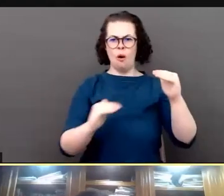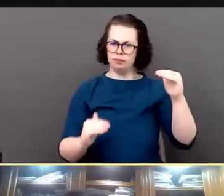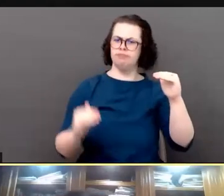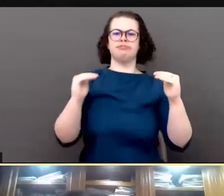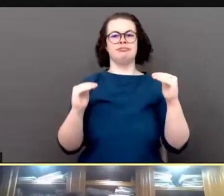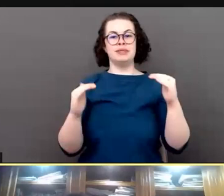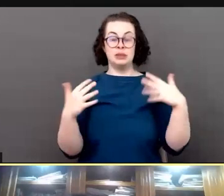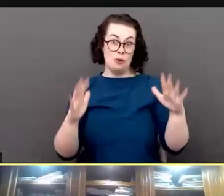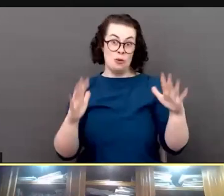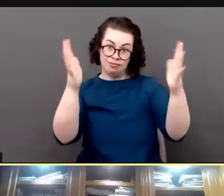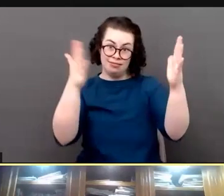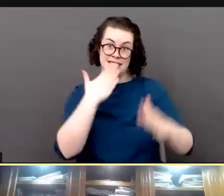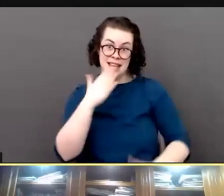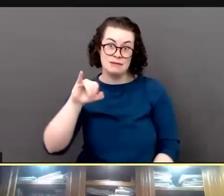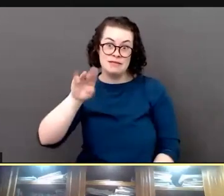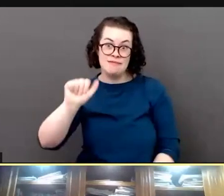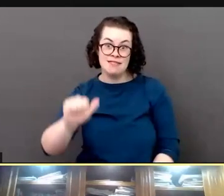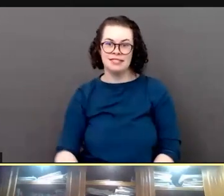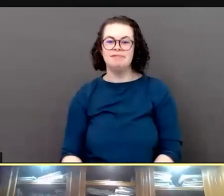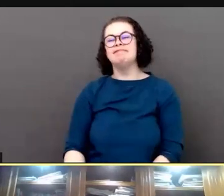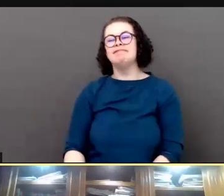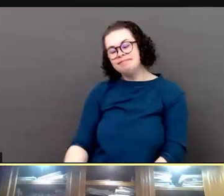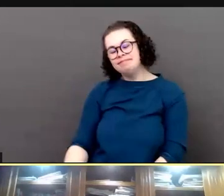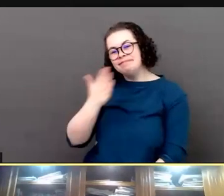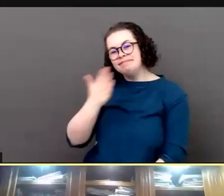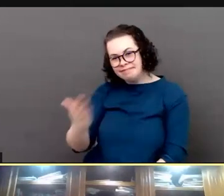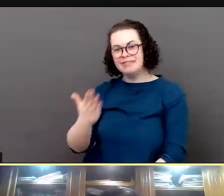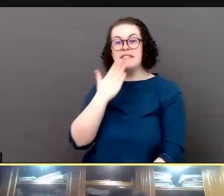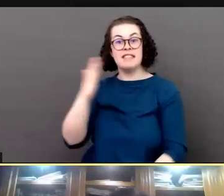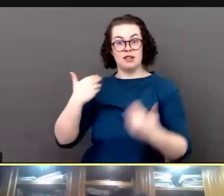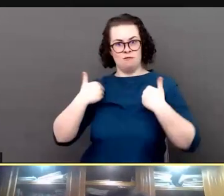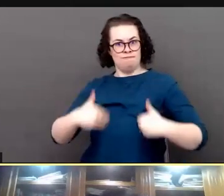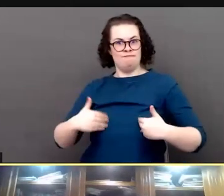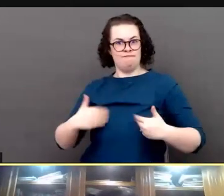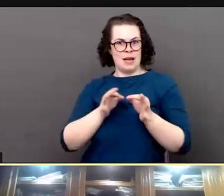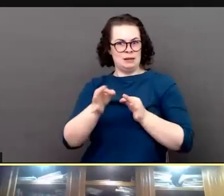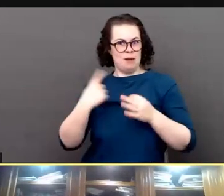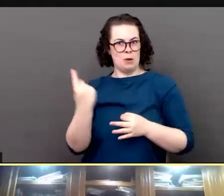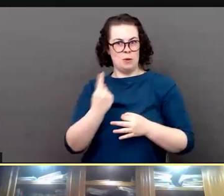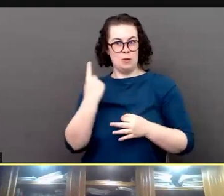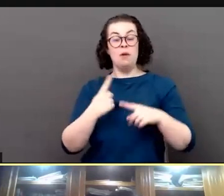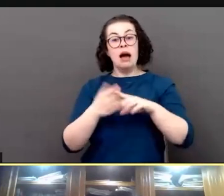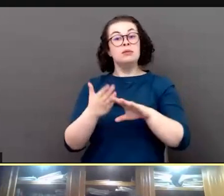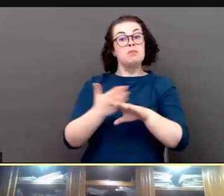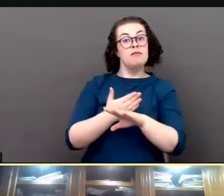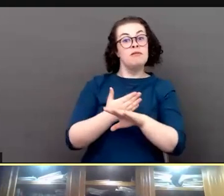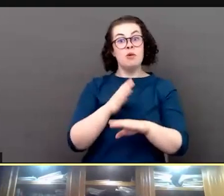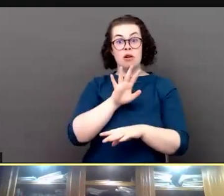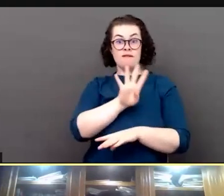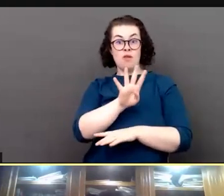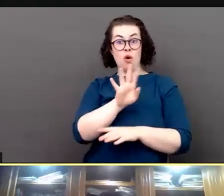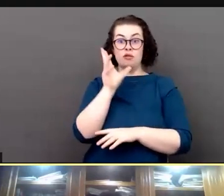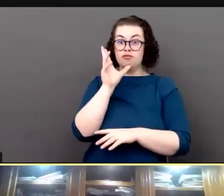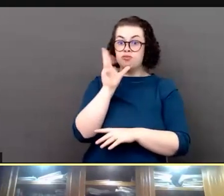you. No, thank you very much for the introduction, and thank you to for the previous speakers for. I want to